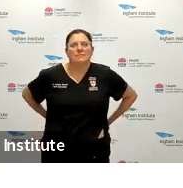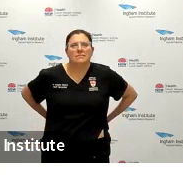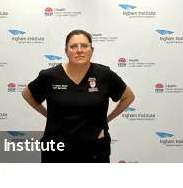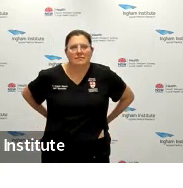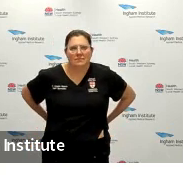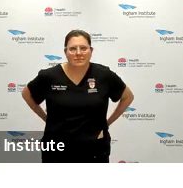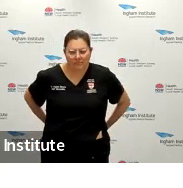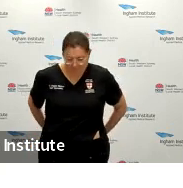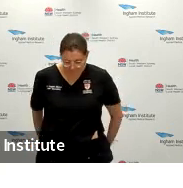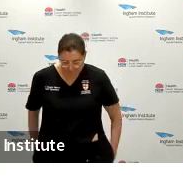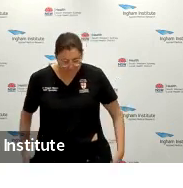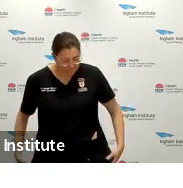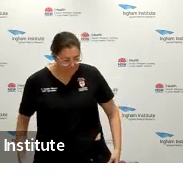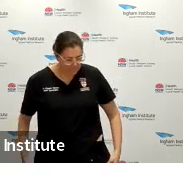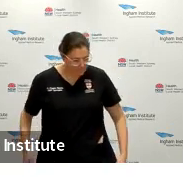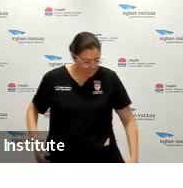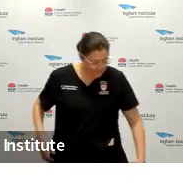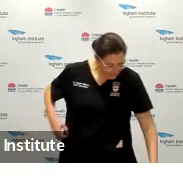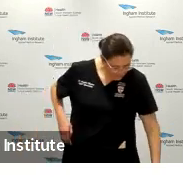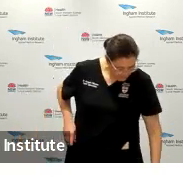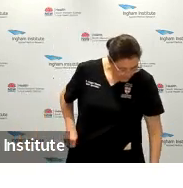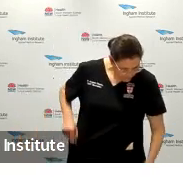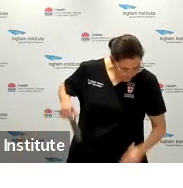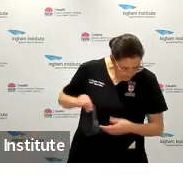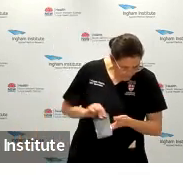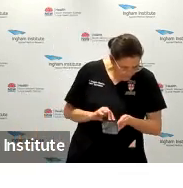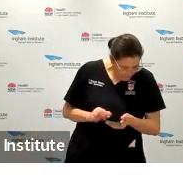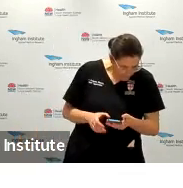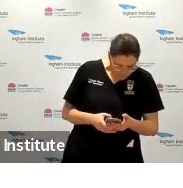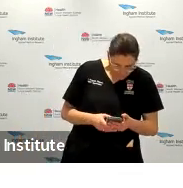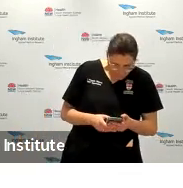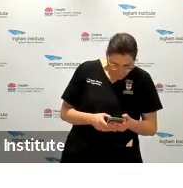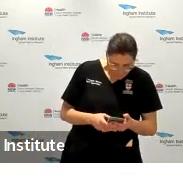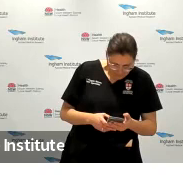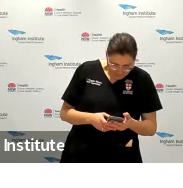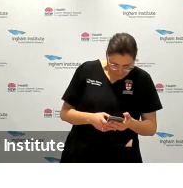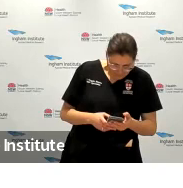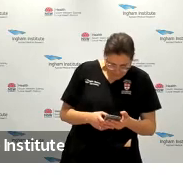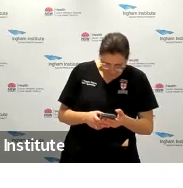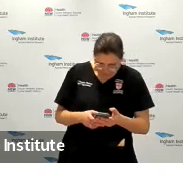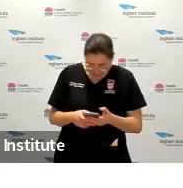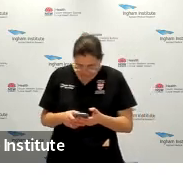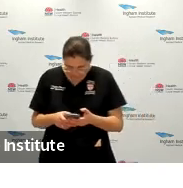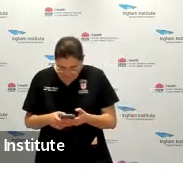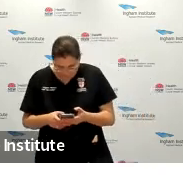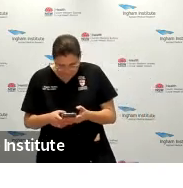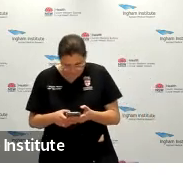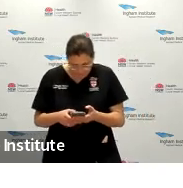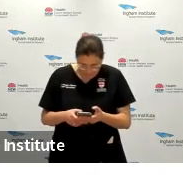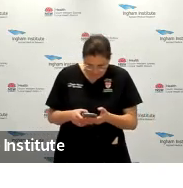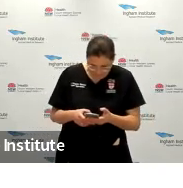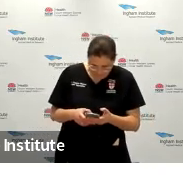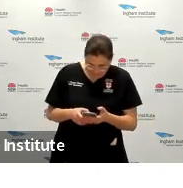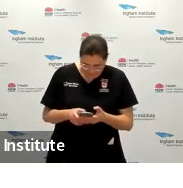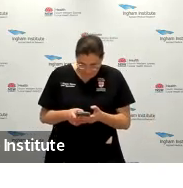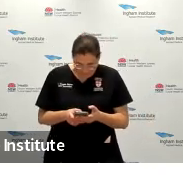the placenta, we get a rise in blood pressure, as you can see in the first graph, and a rise in protein over that two-week period, very similar to the kind of